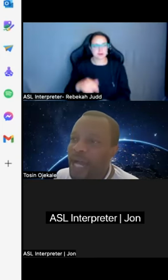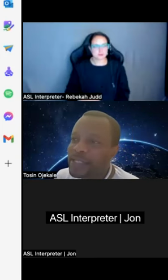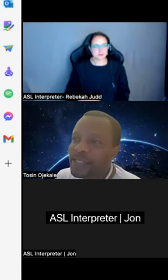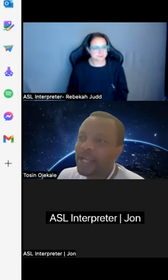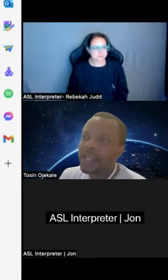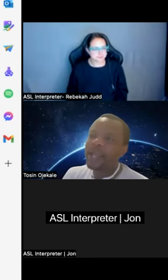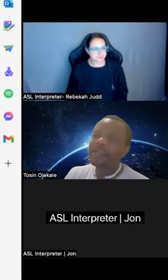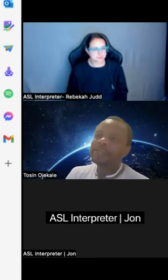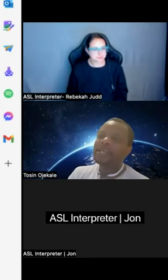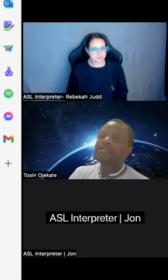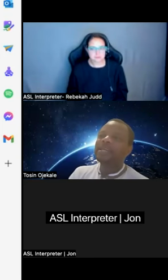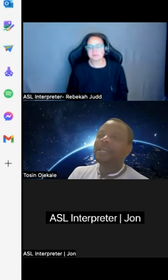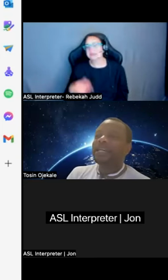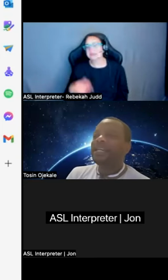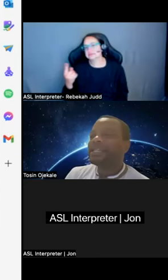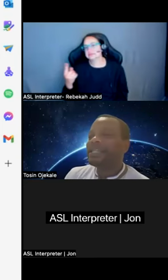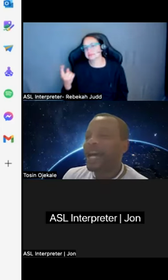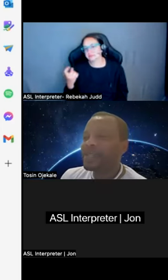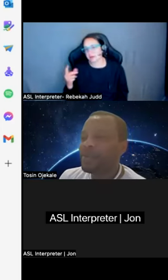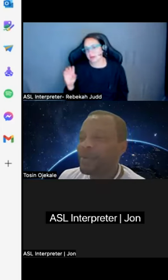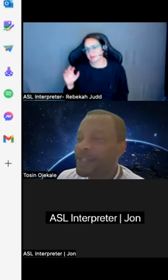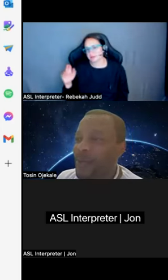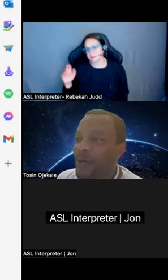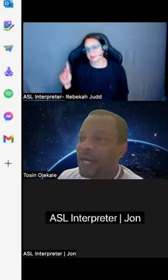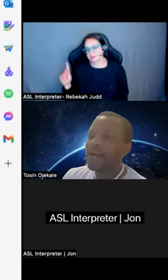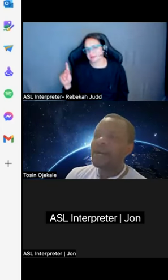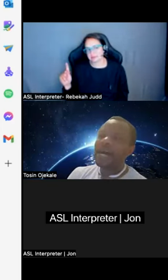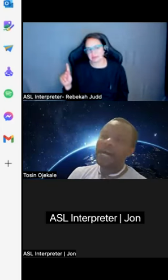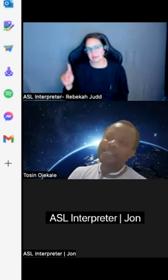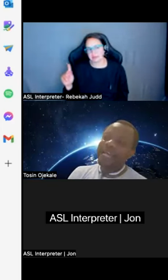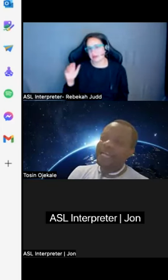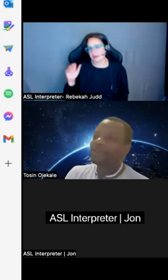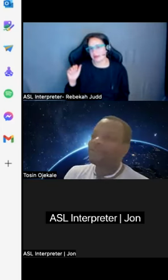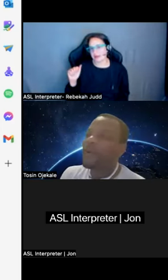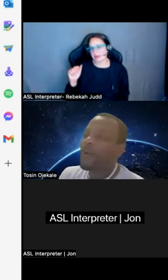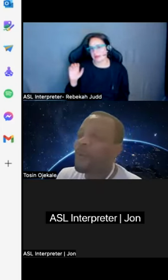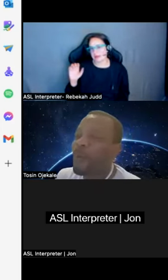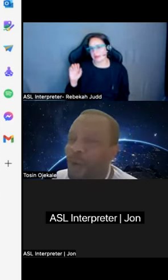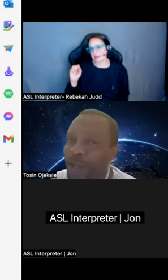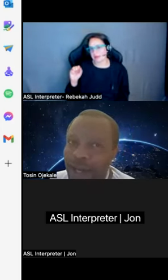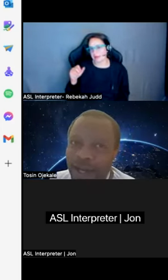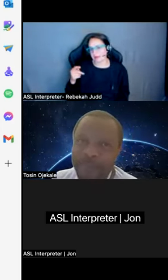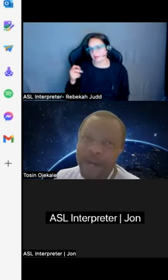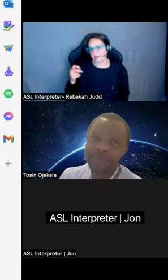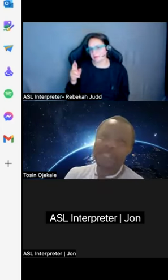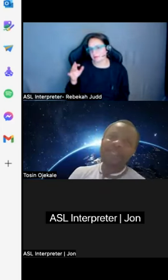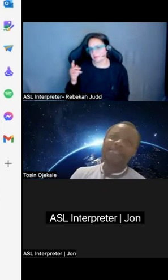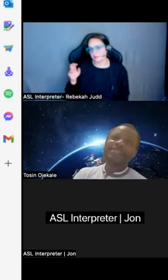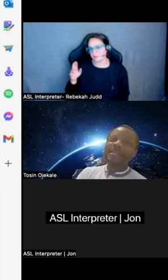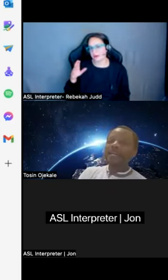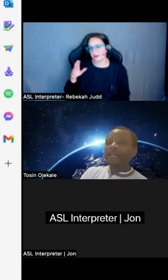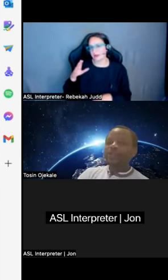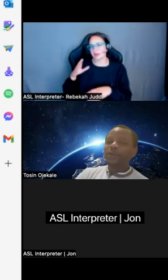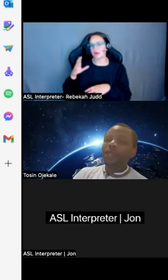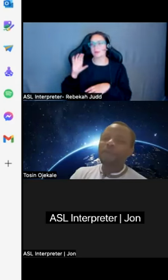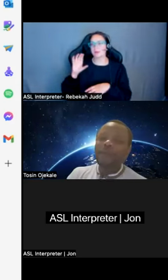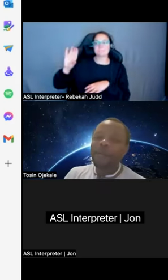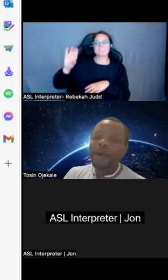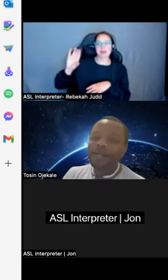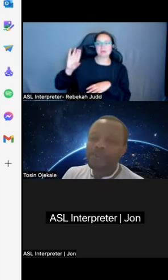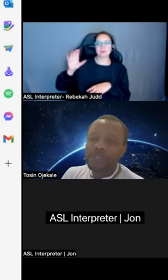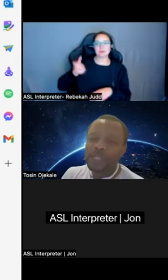Someone has here, it says, is the aspirator handheld or wall mounted? So